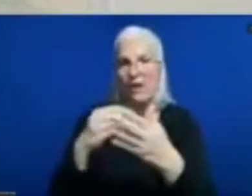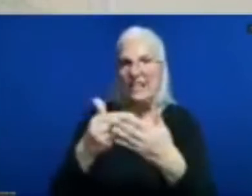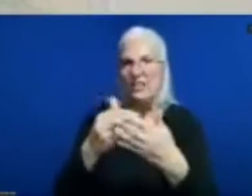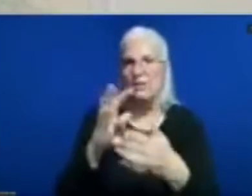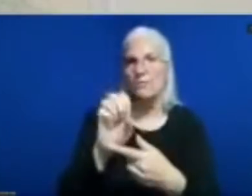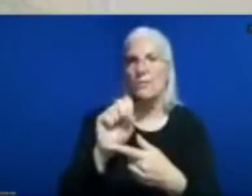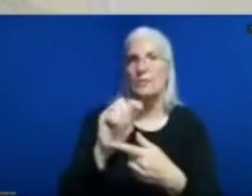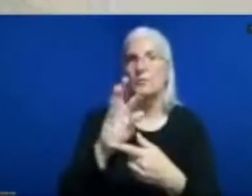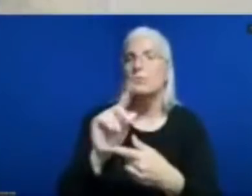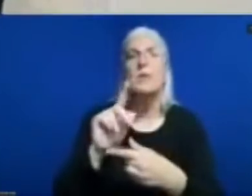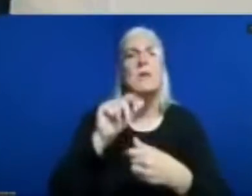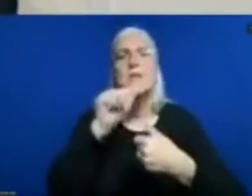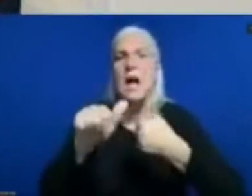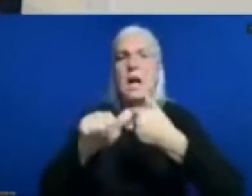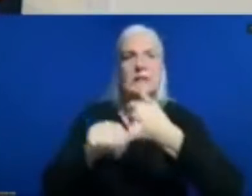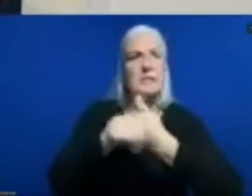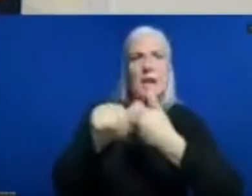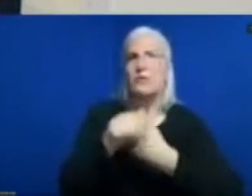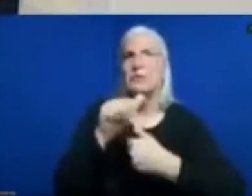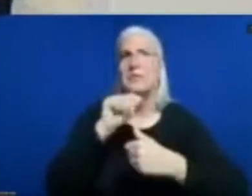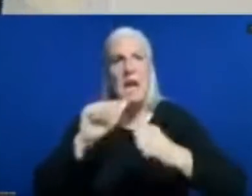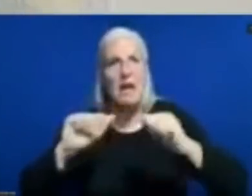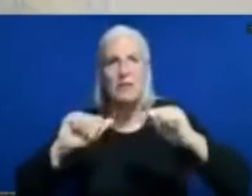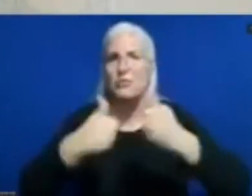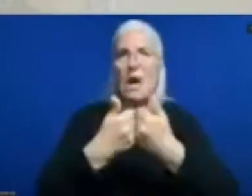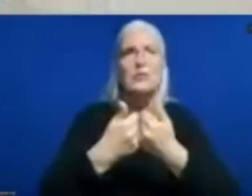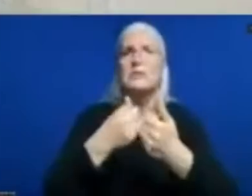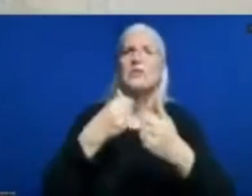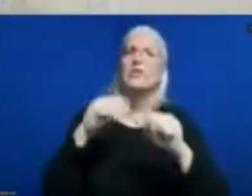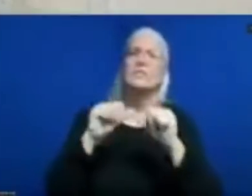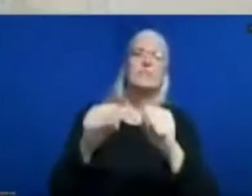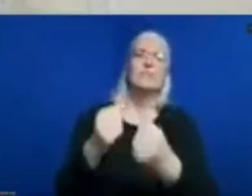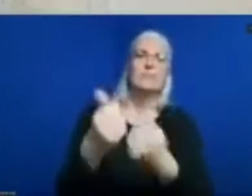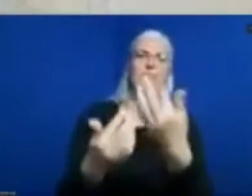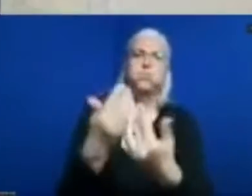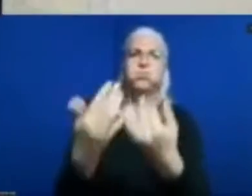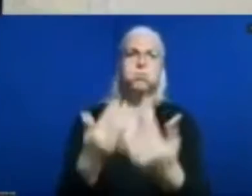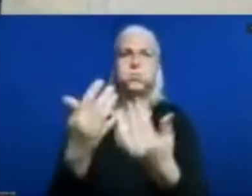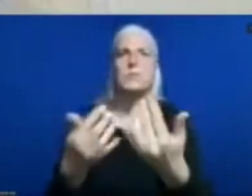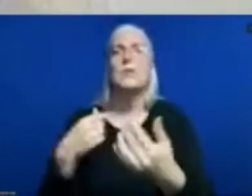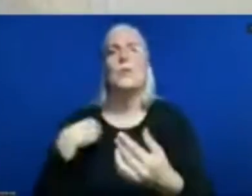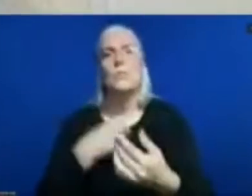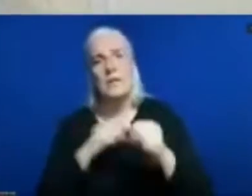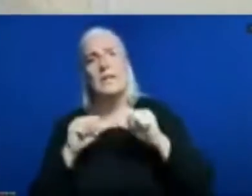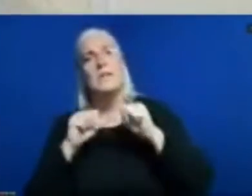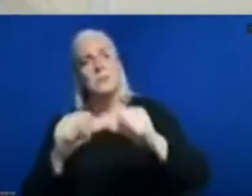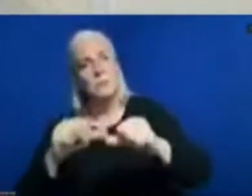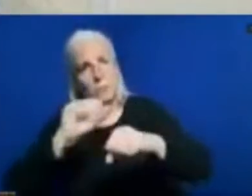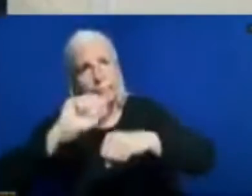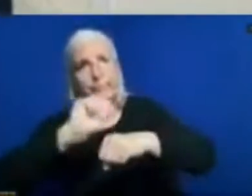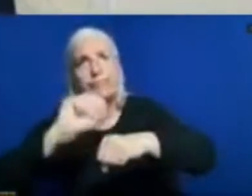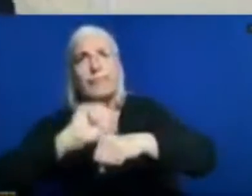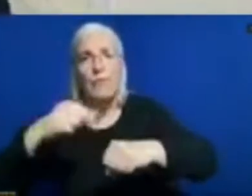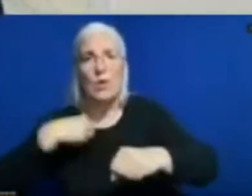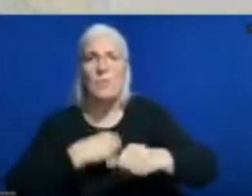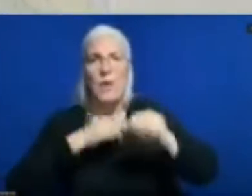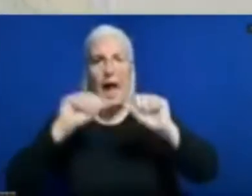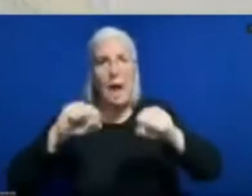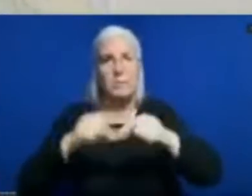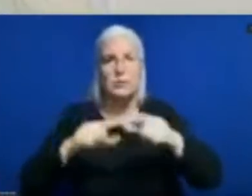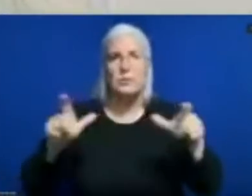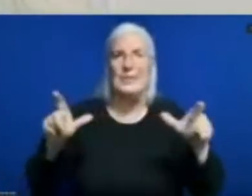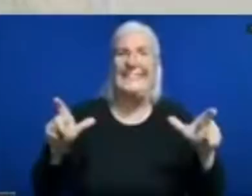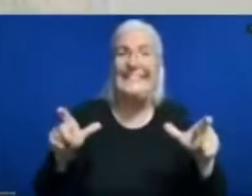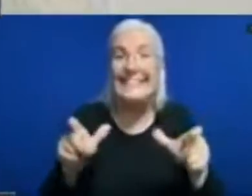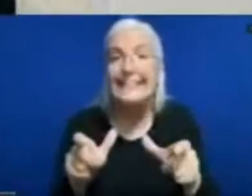all the crews are able to maintain their stance there along Highway 36. And so I expect that to continue again tomorrow as that interior heat continues to burn out,